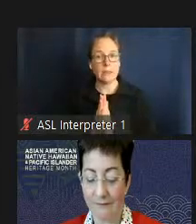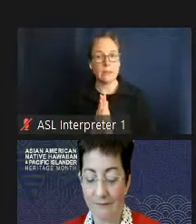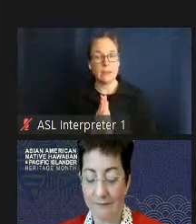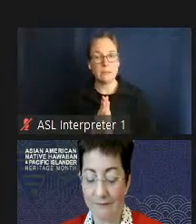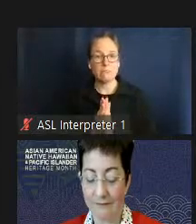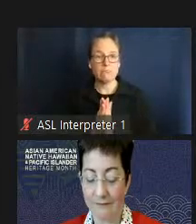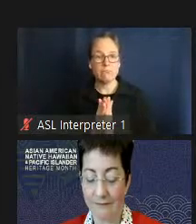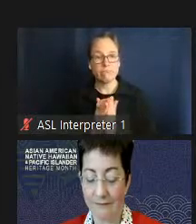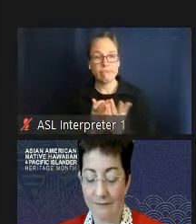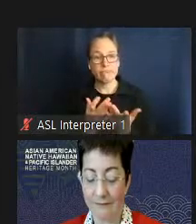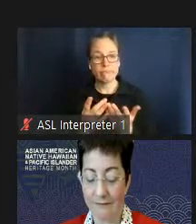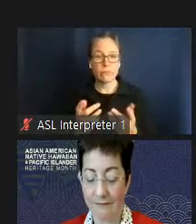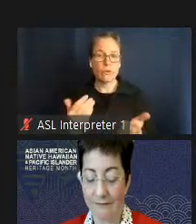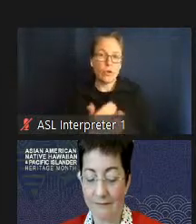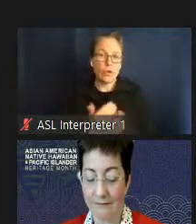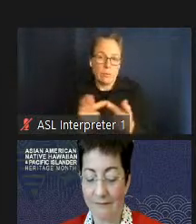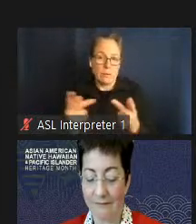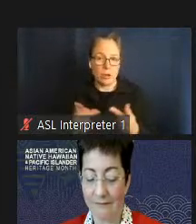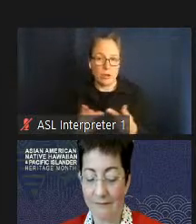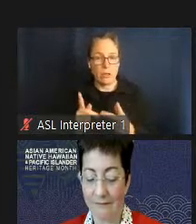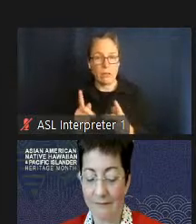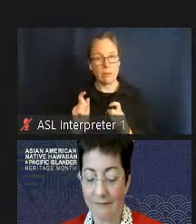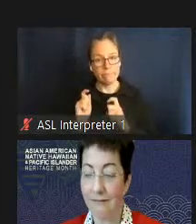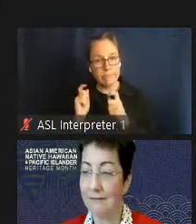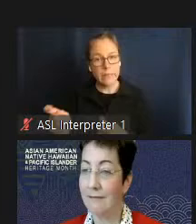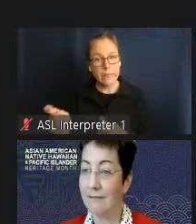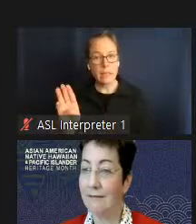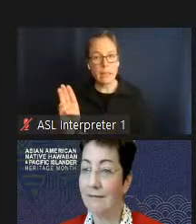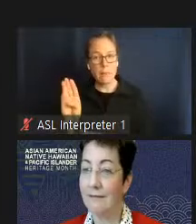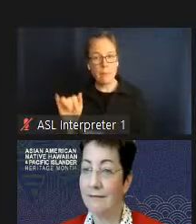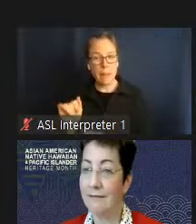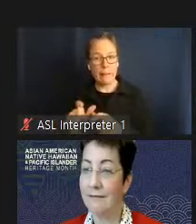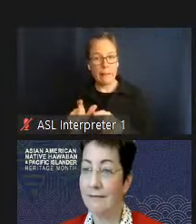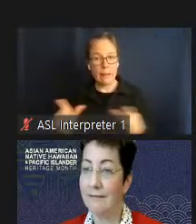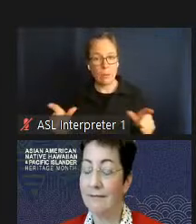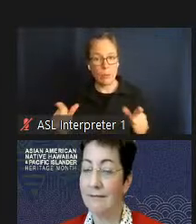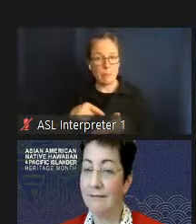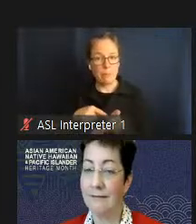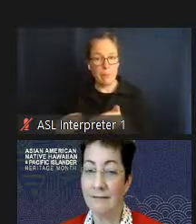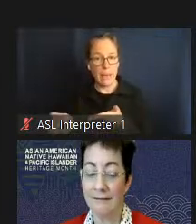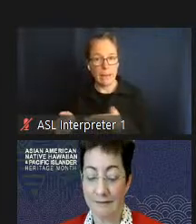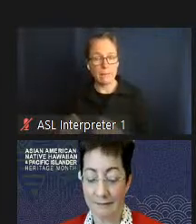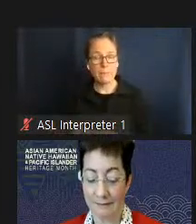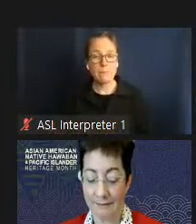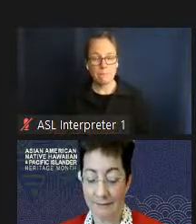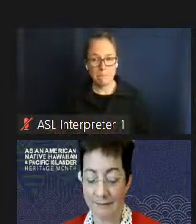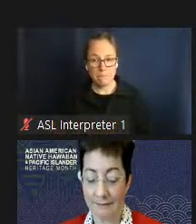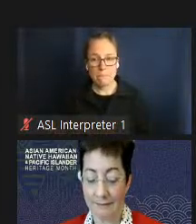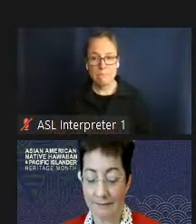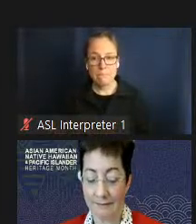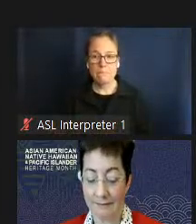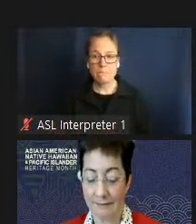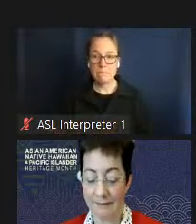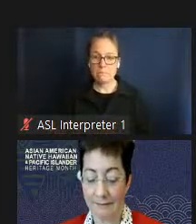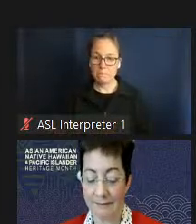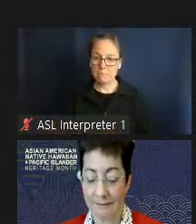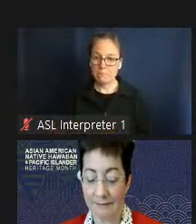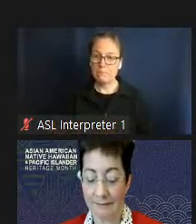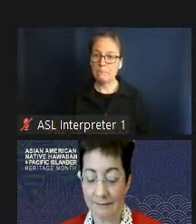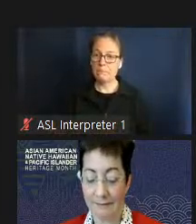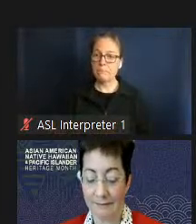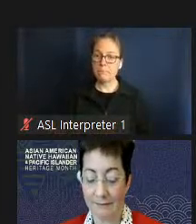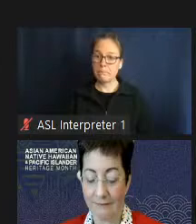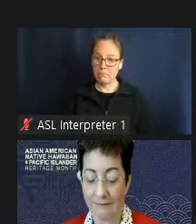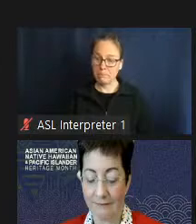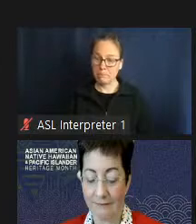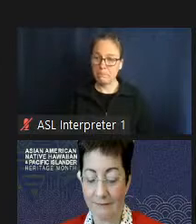positions receive that bilingual pay differential. Of course, this represents the requests